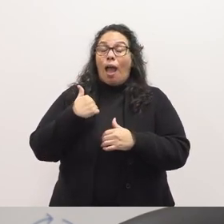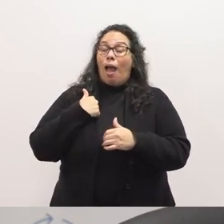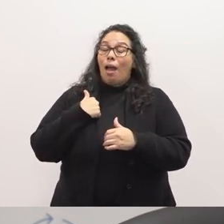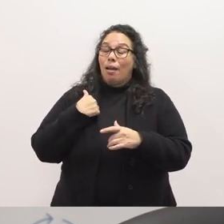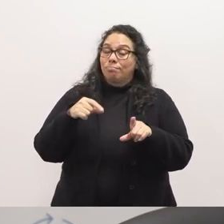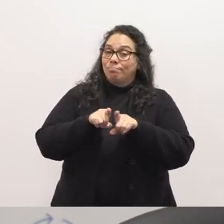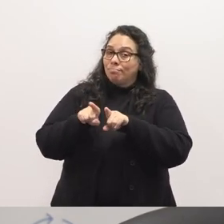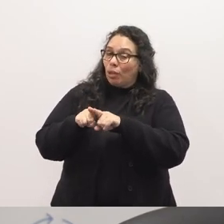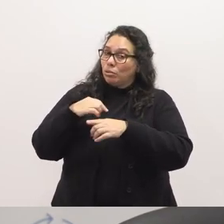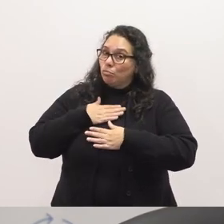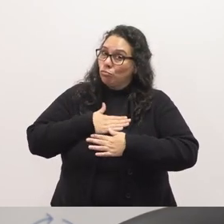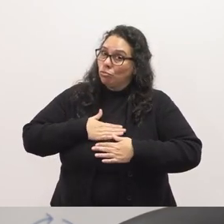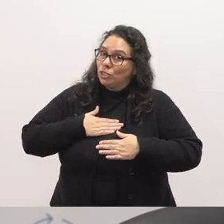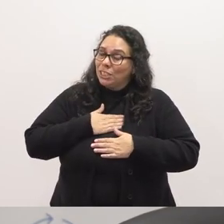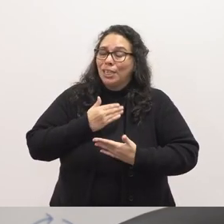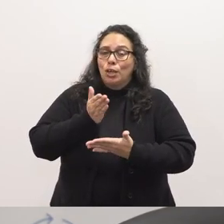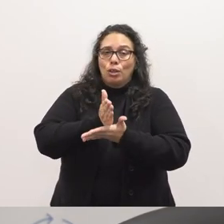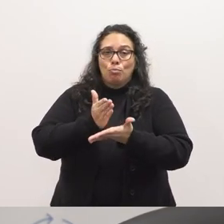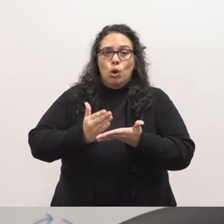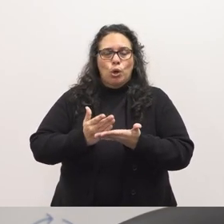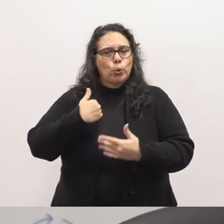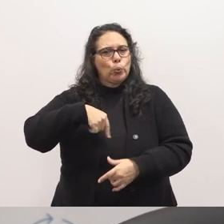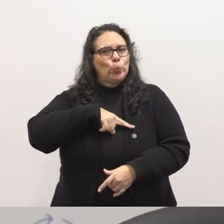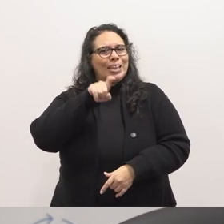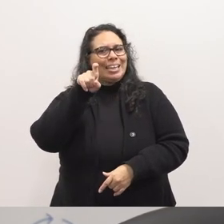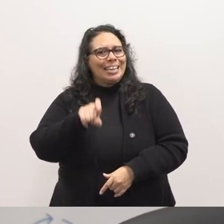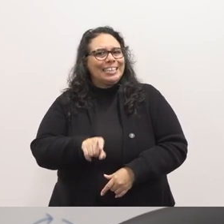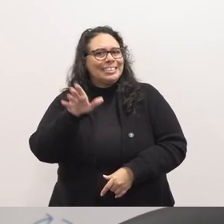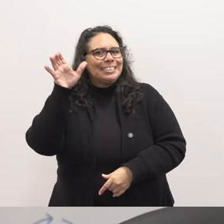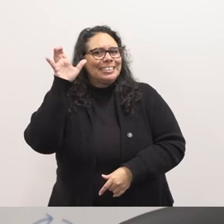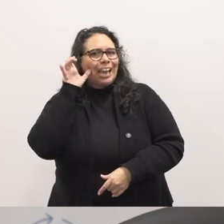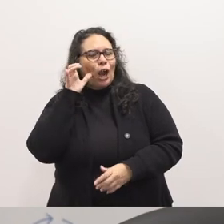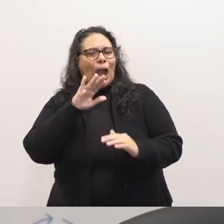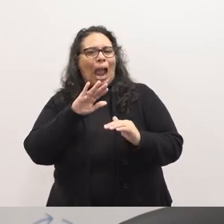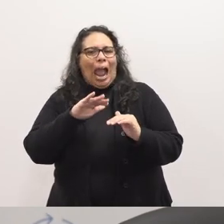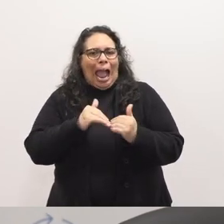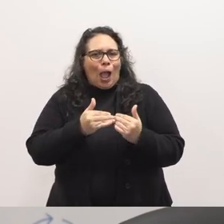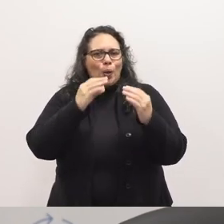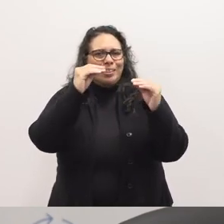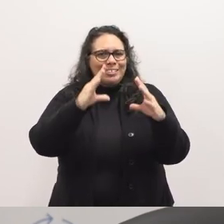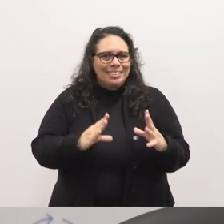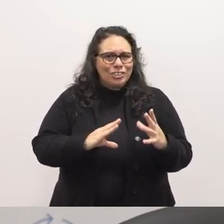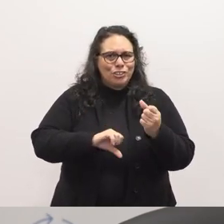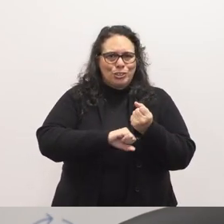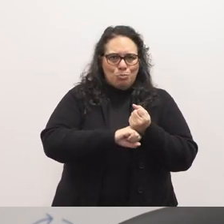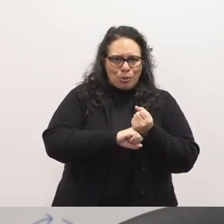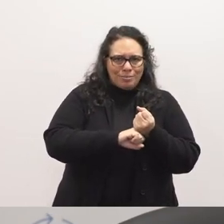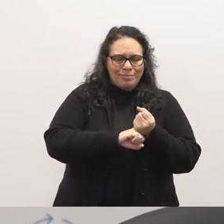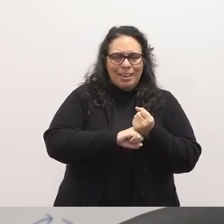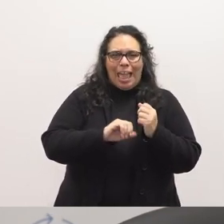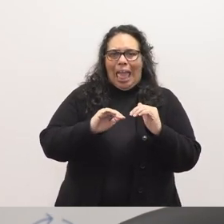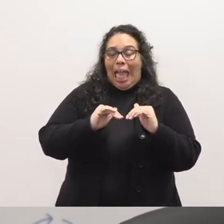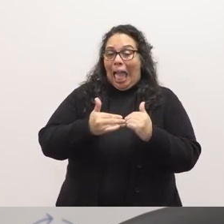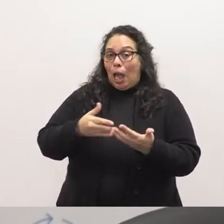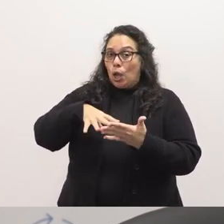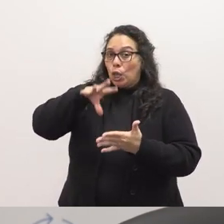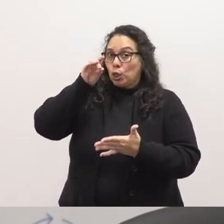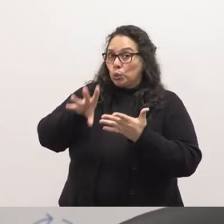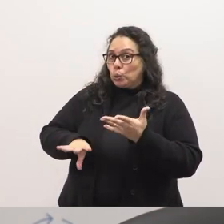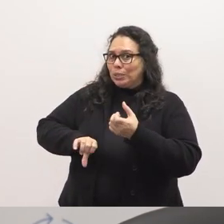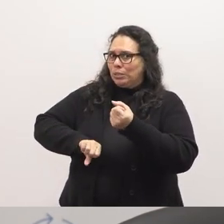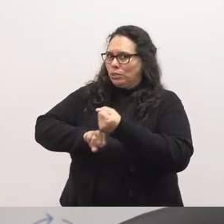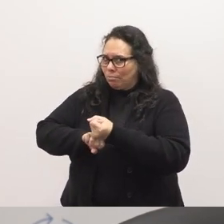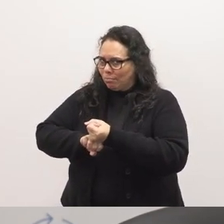appreciate the part where we need to hear about how our teachers are being supported, how the students are being